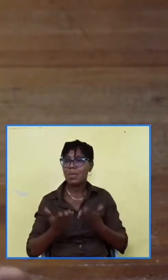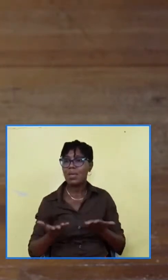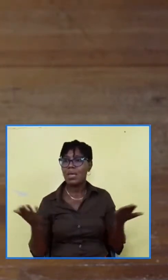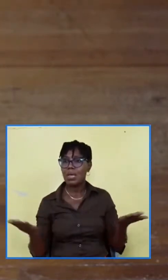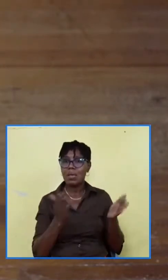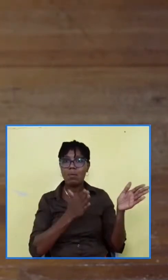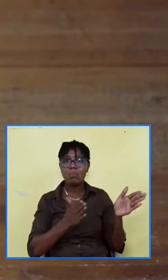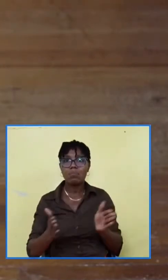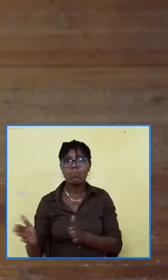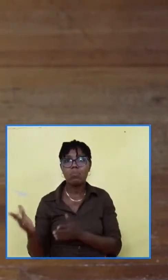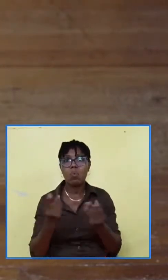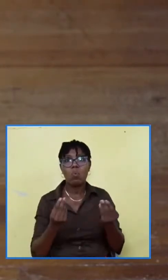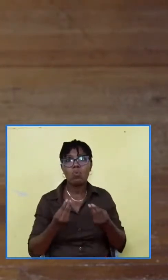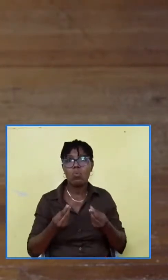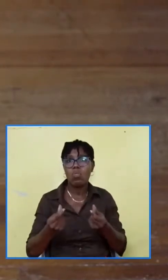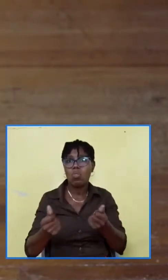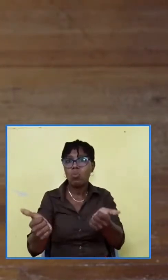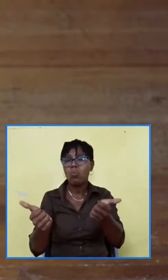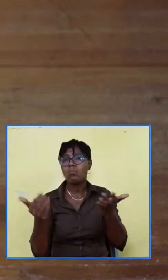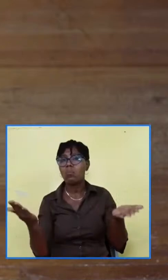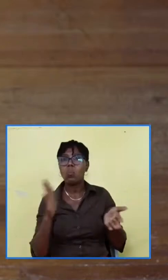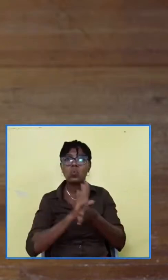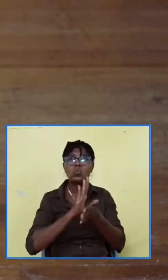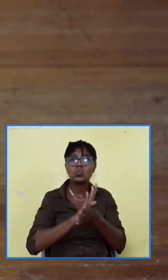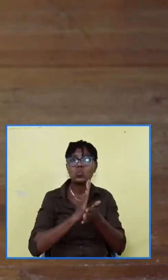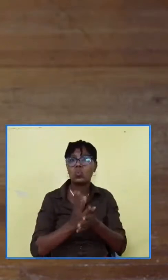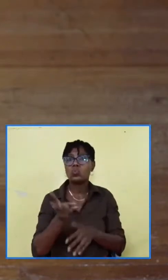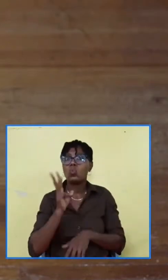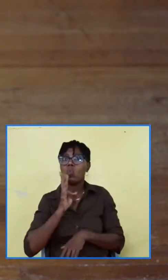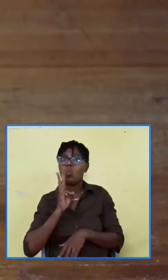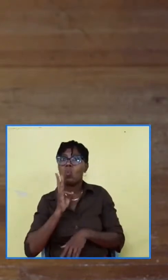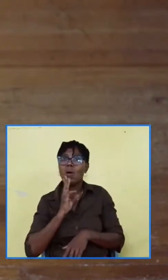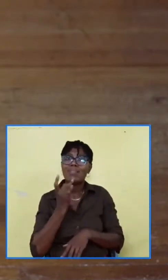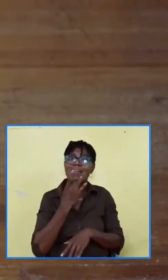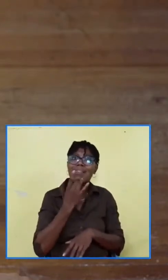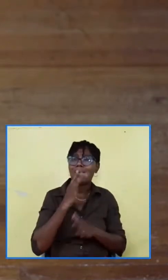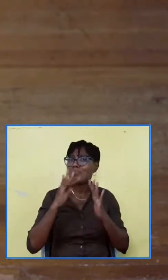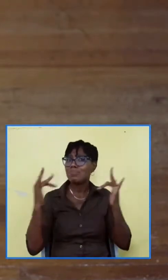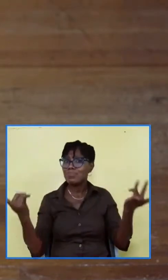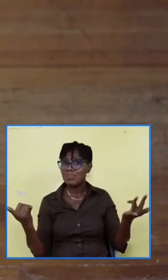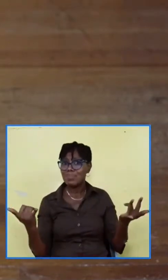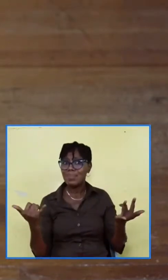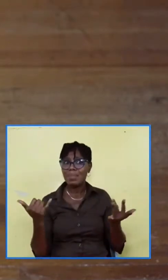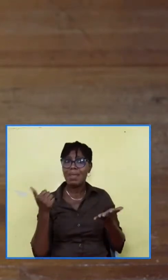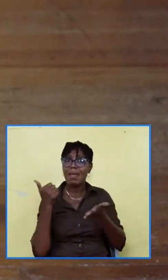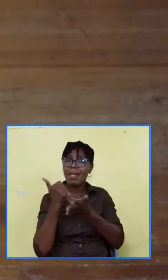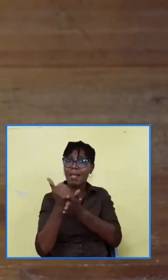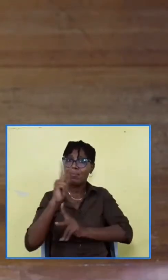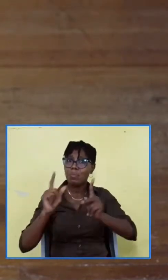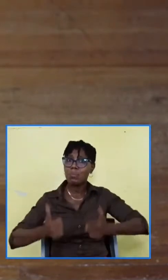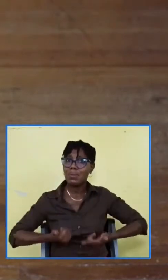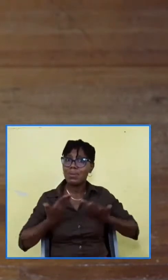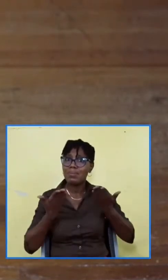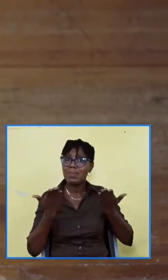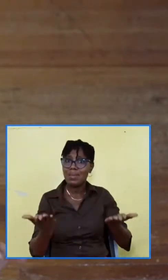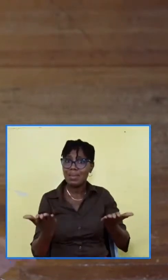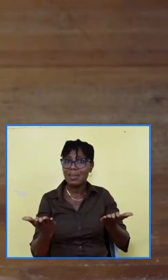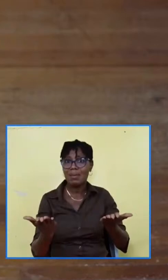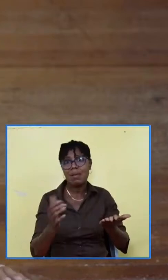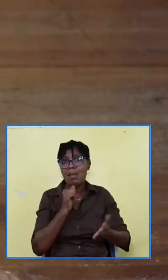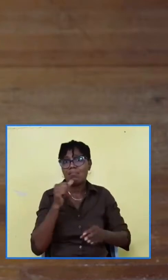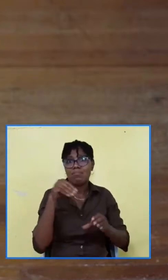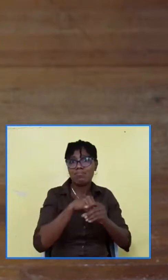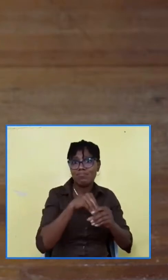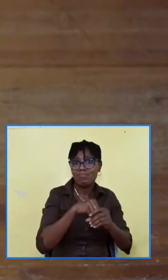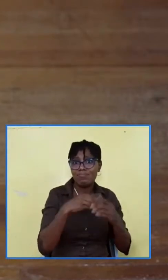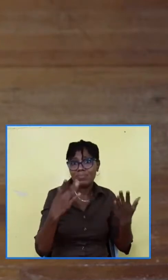as I said, roads, water, schools, it depends on what it is, could be better for the country without that particular investment. And so